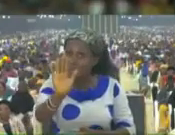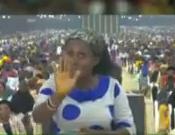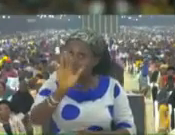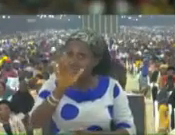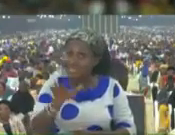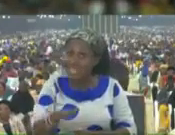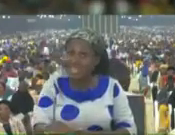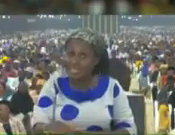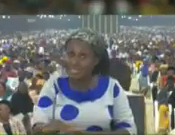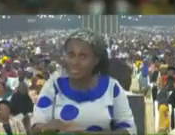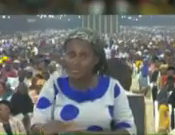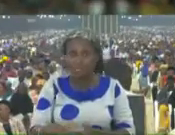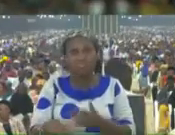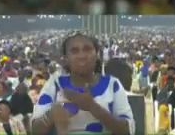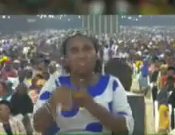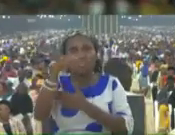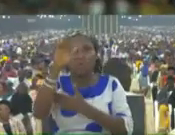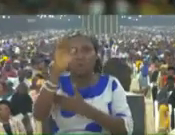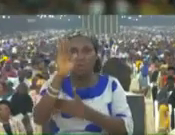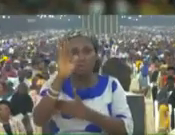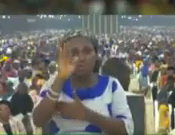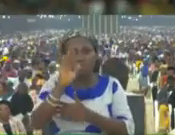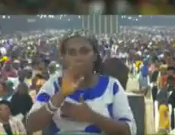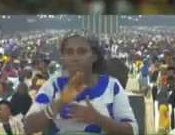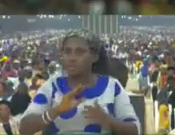But then God moved.